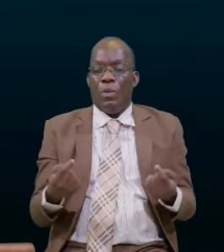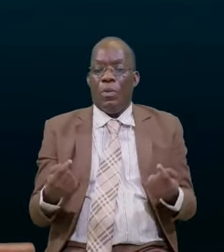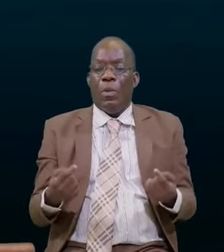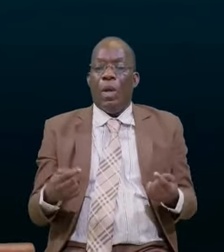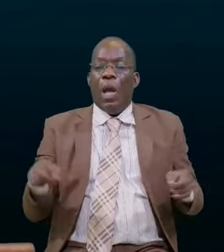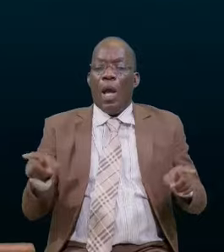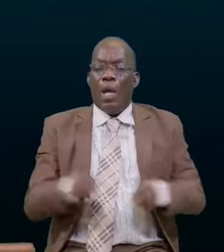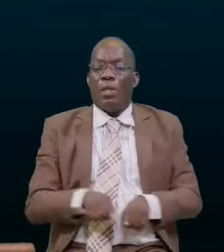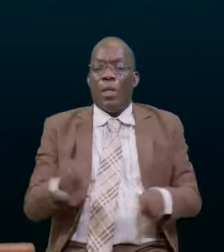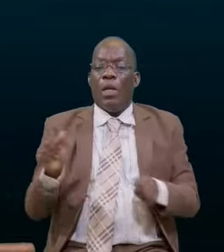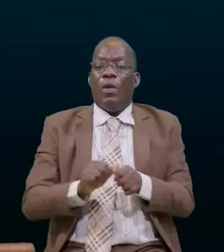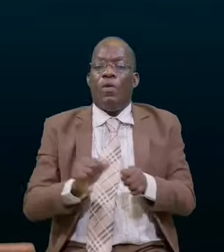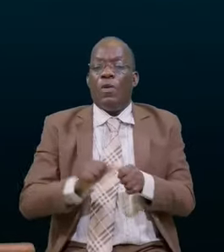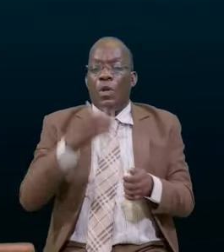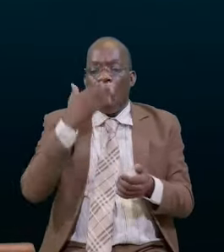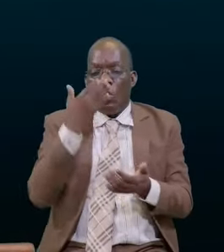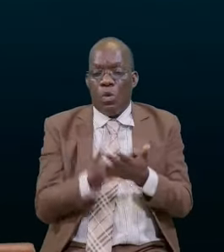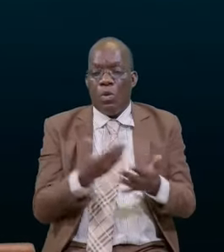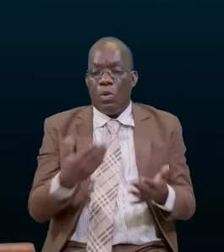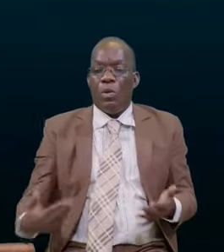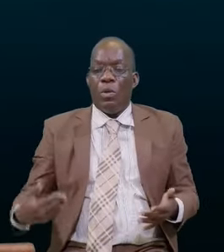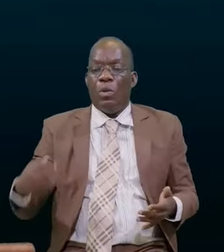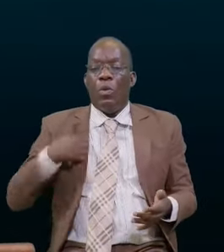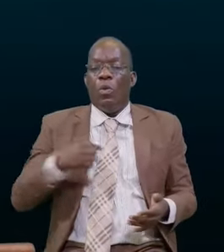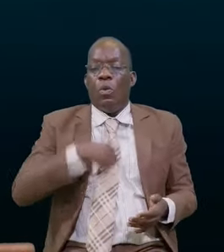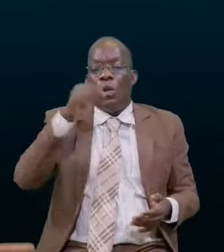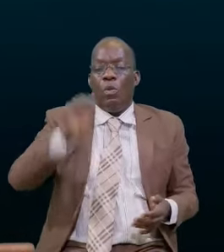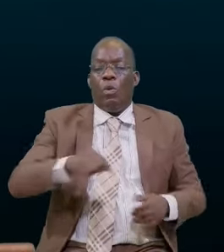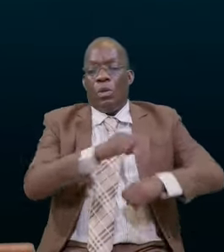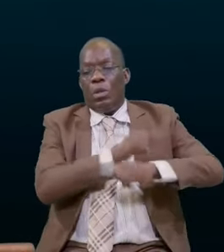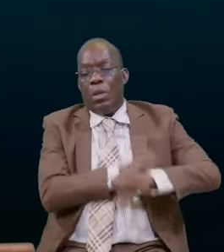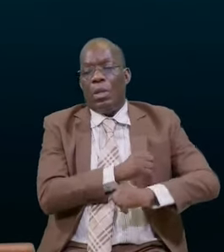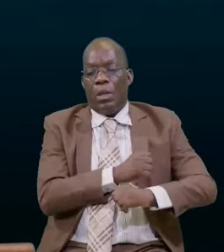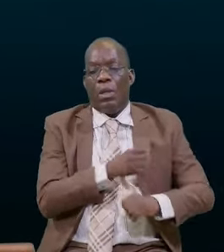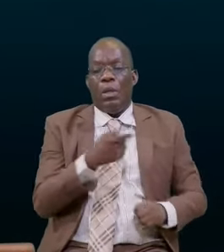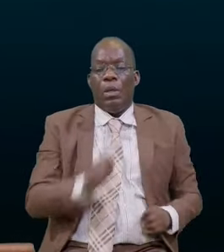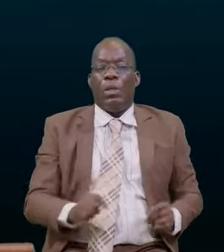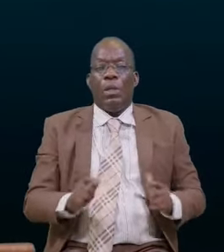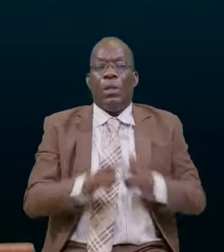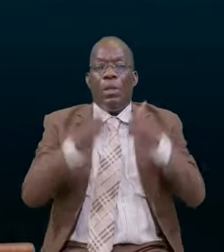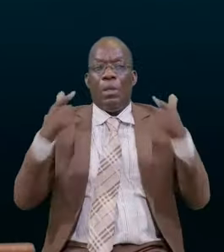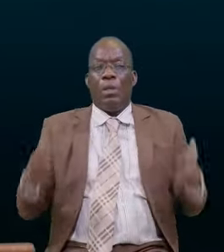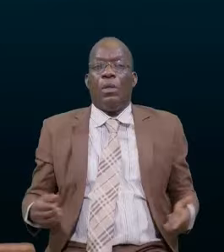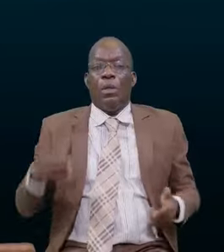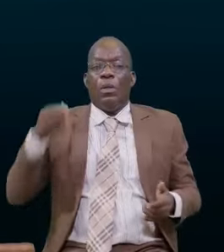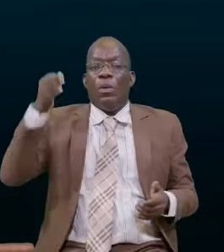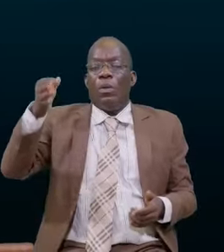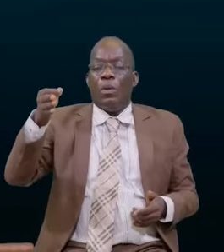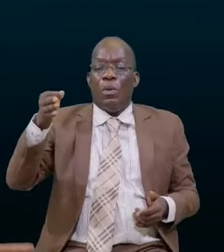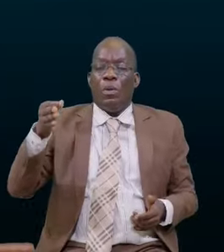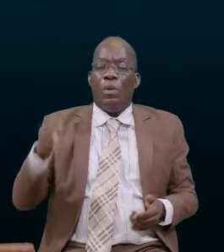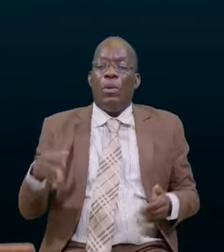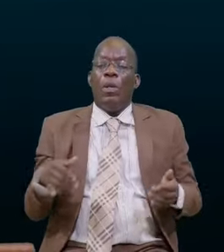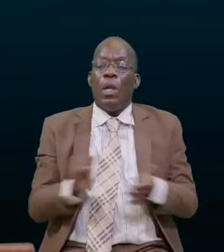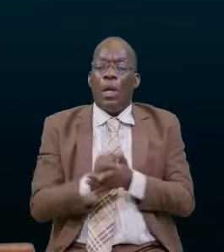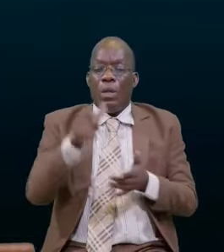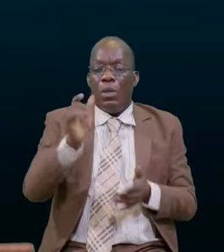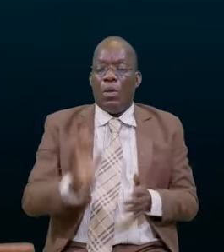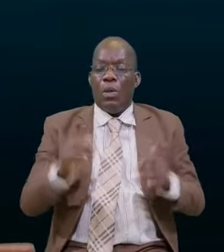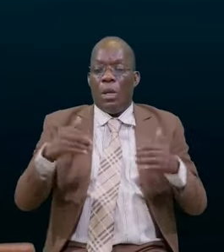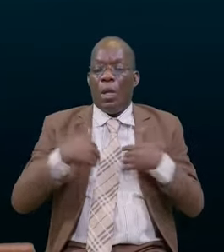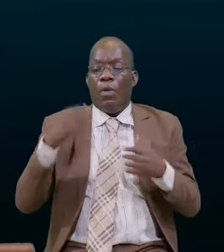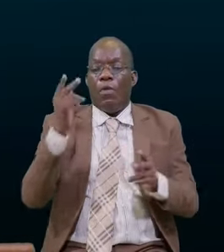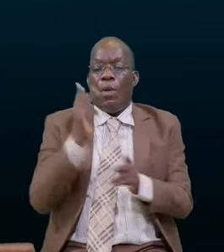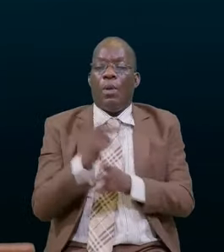thing we should guide jealously the great future that God has pred for us how do